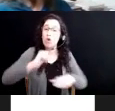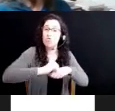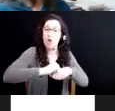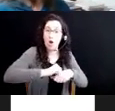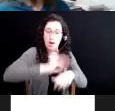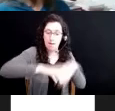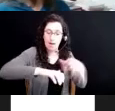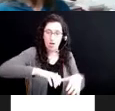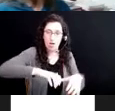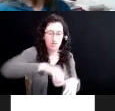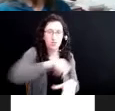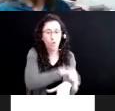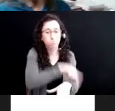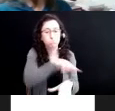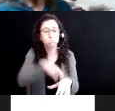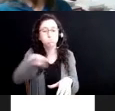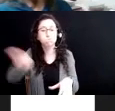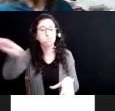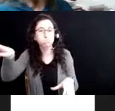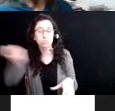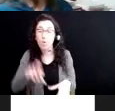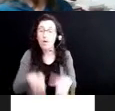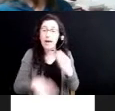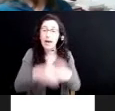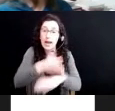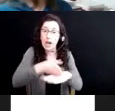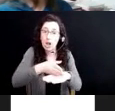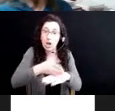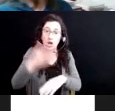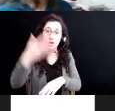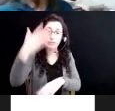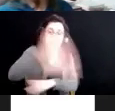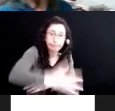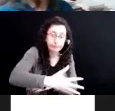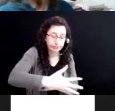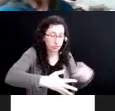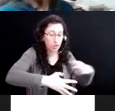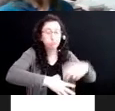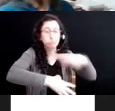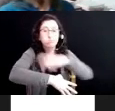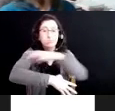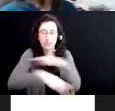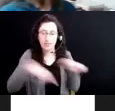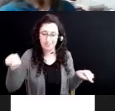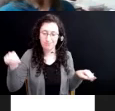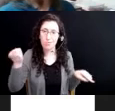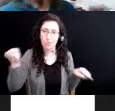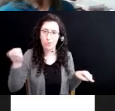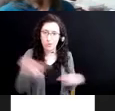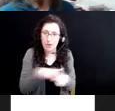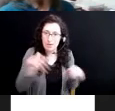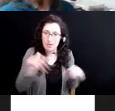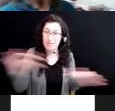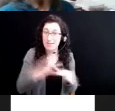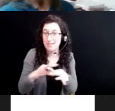that can be pretty easily incorporated onto the landscape that have great benefits to these